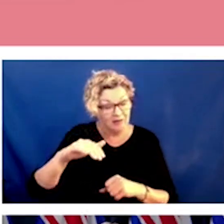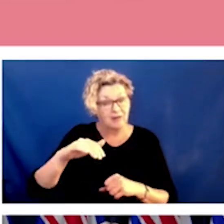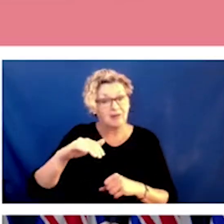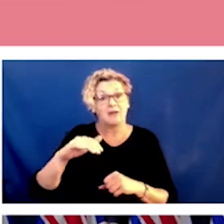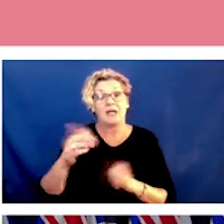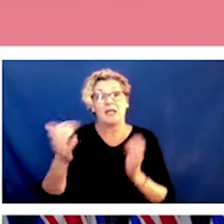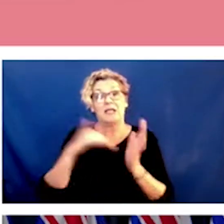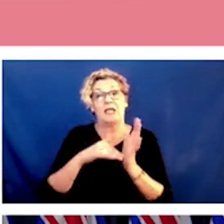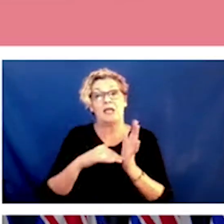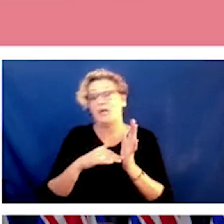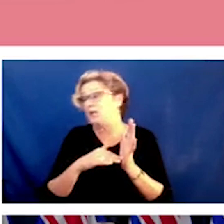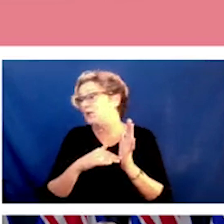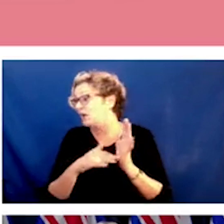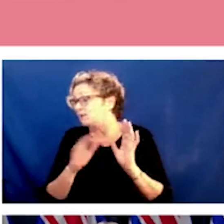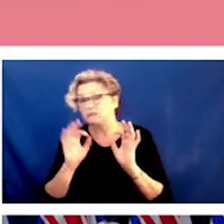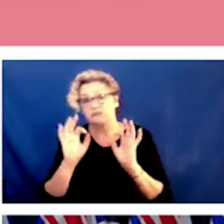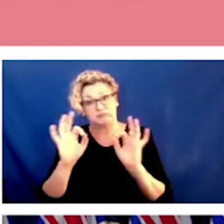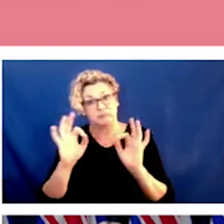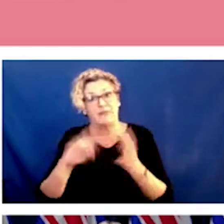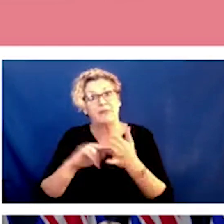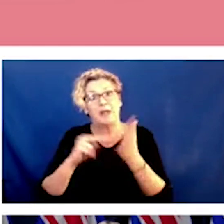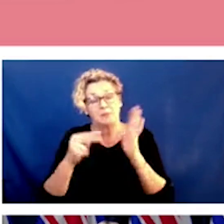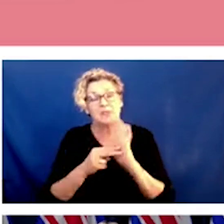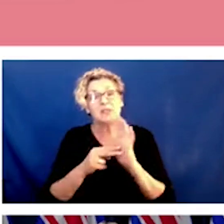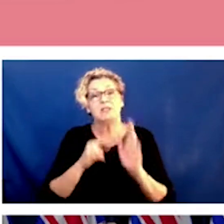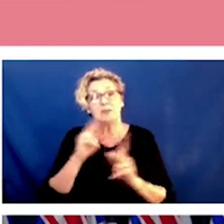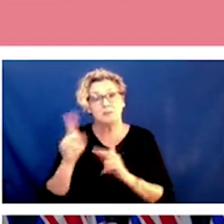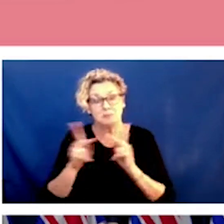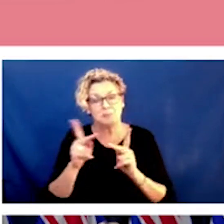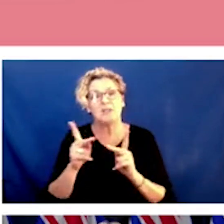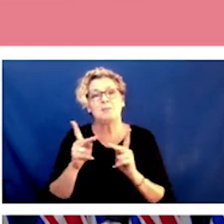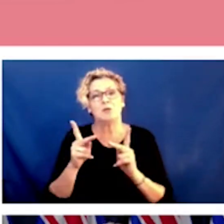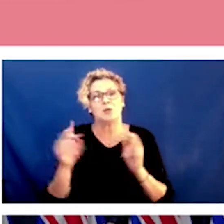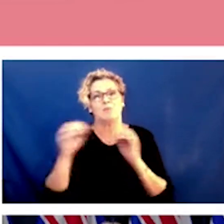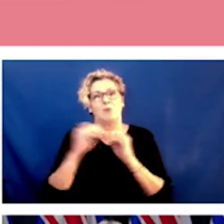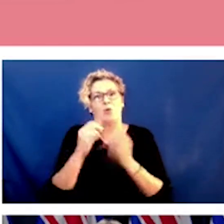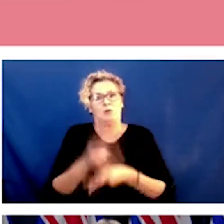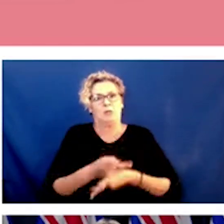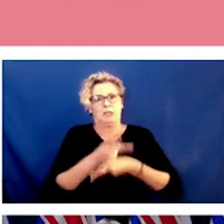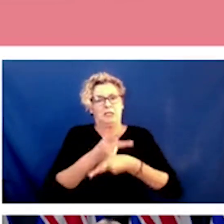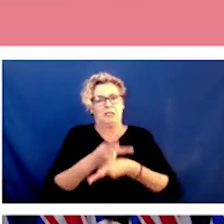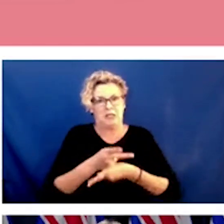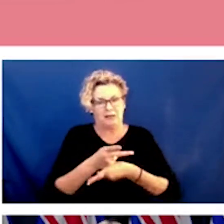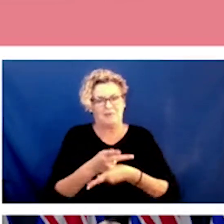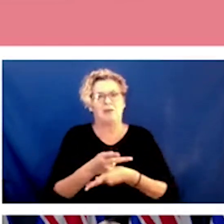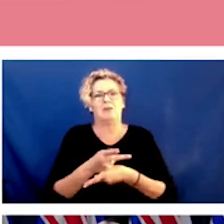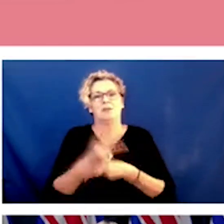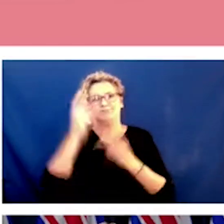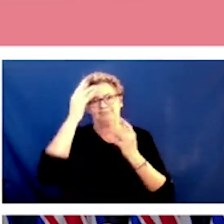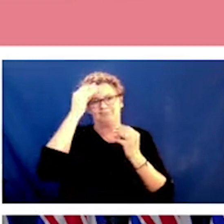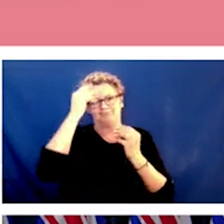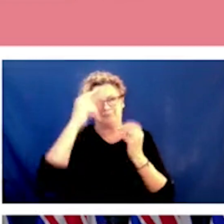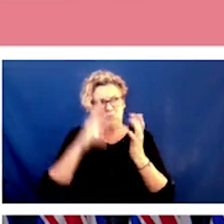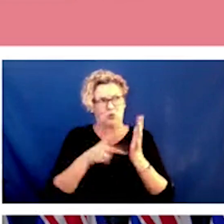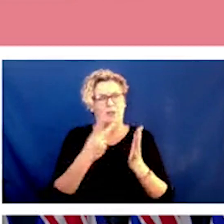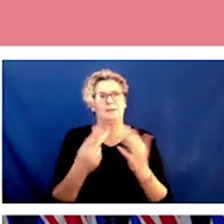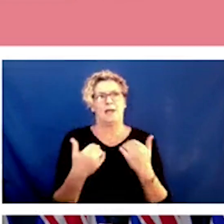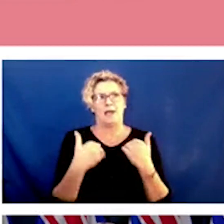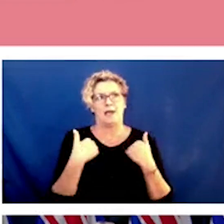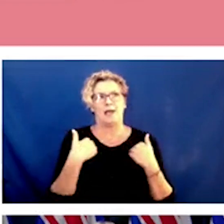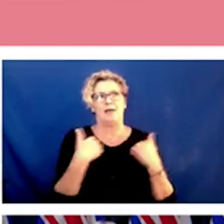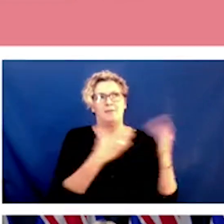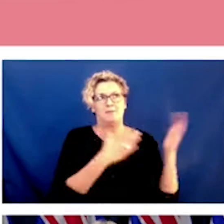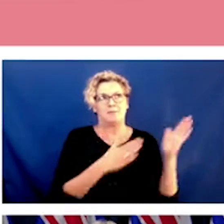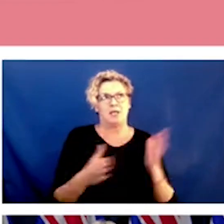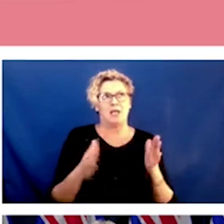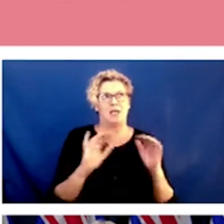that we've seen before. And we were seeing, the last time we presented, that our curve was going up again. And what this tells us is